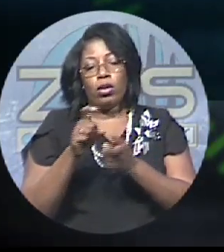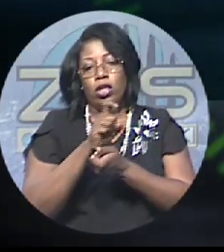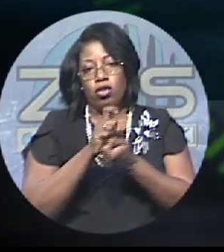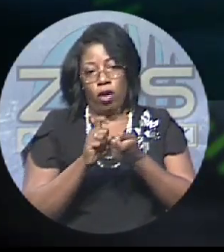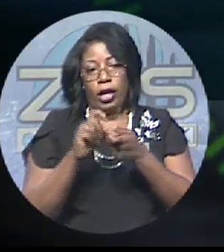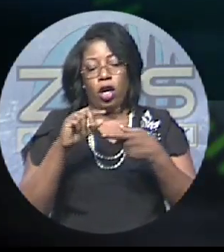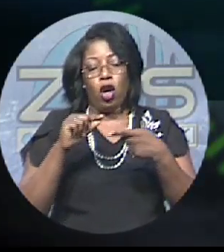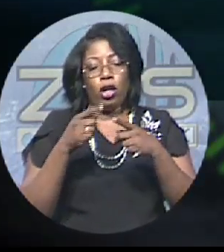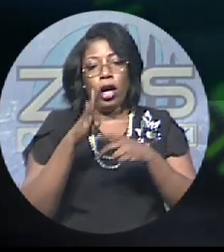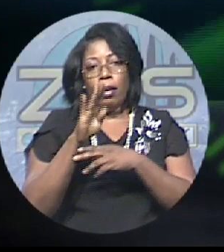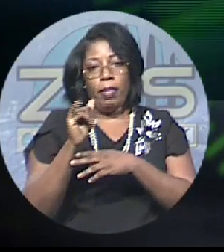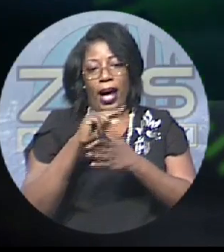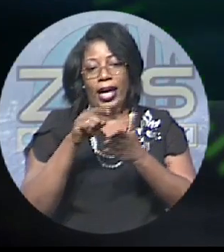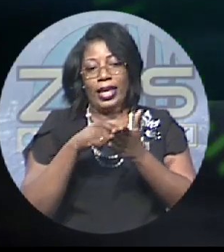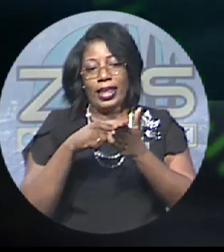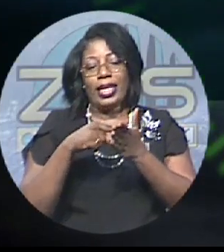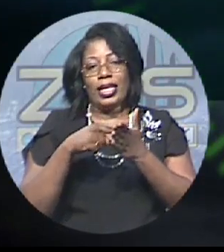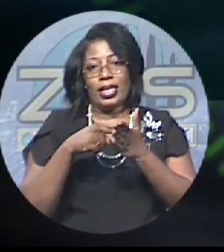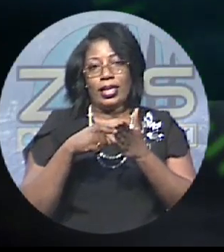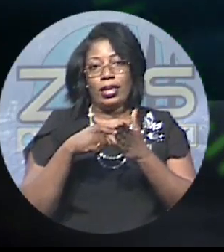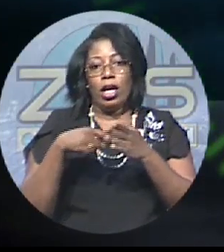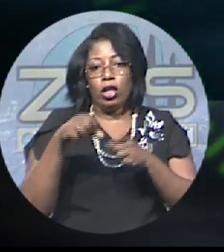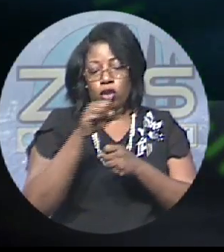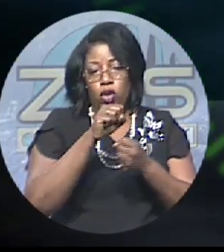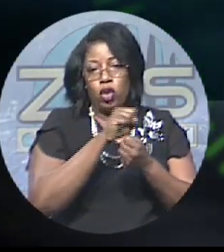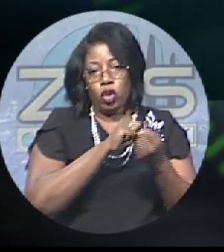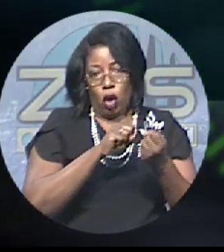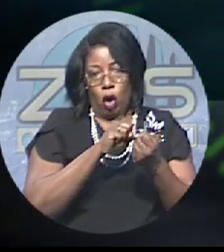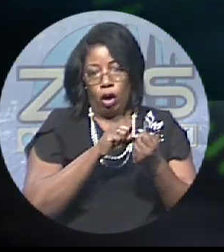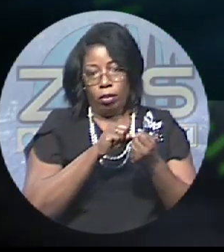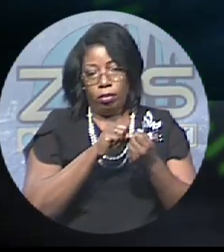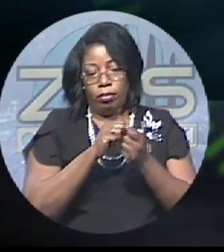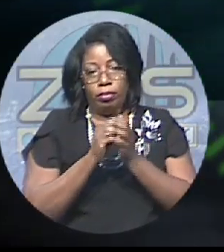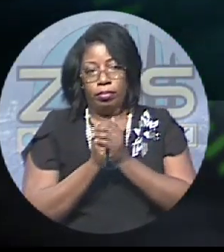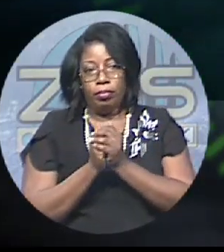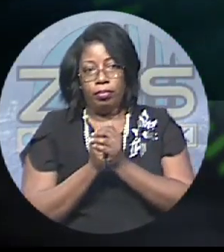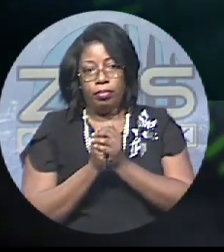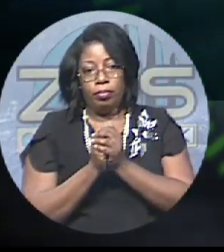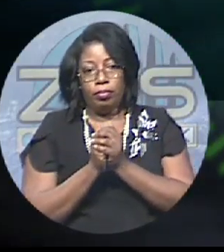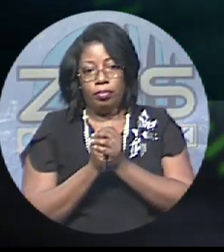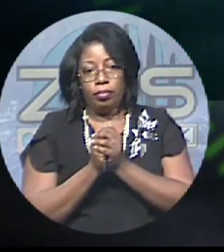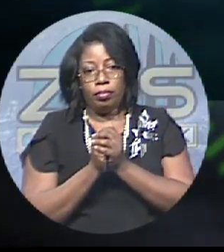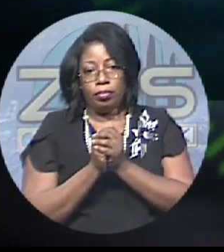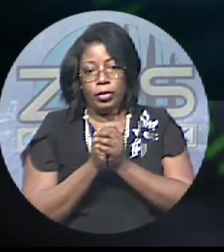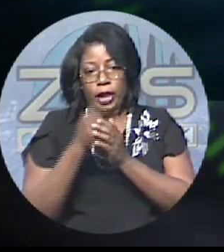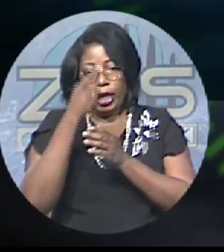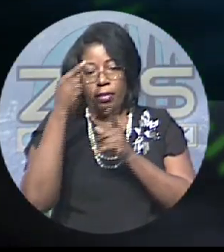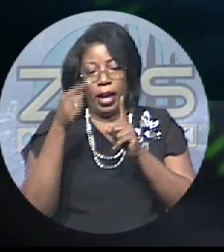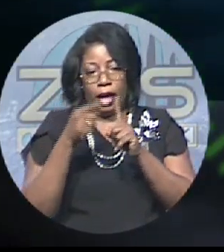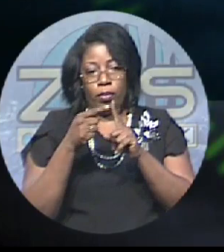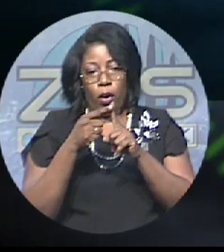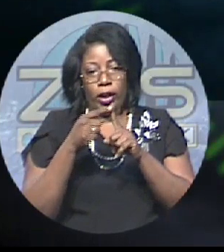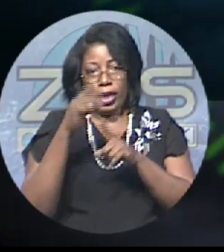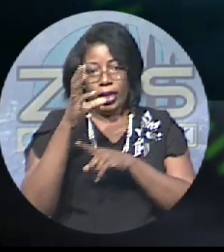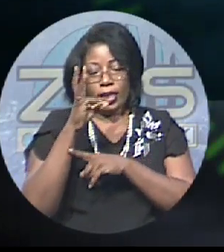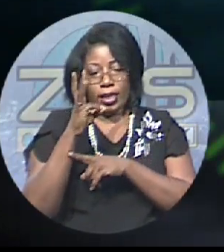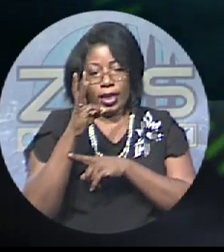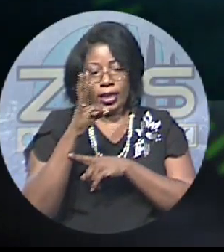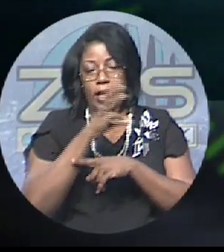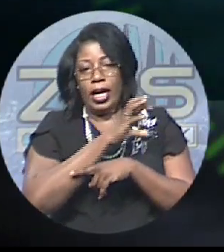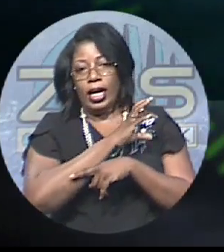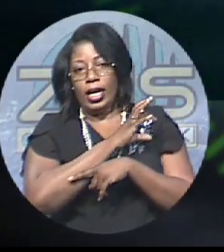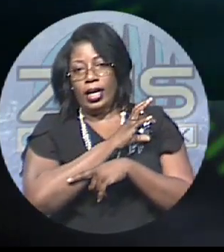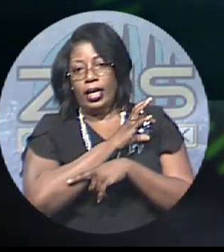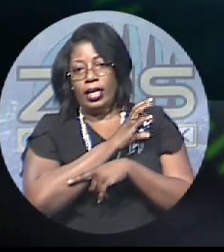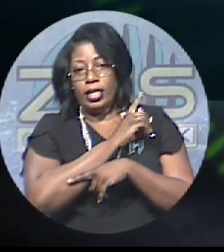4 hurricane that hovered over the central Bahamas for more than 2 days. In Black Point, a 6-member Defense Force